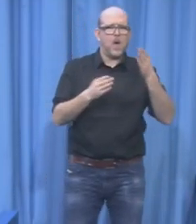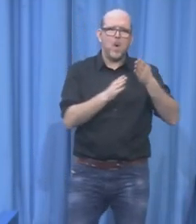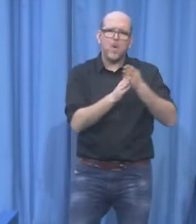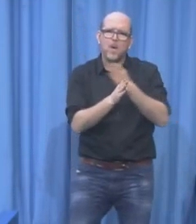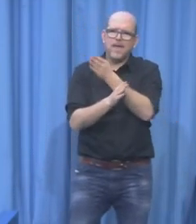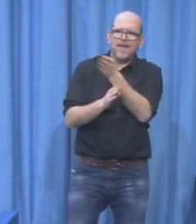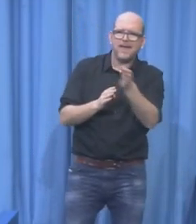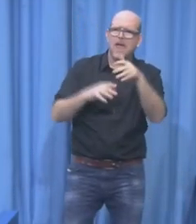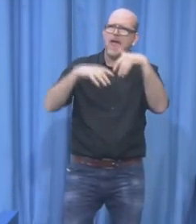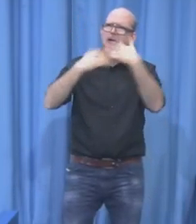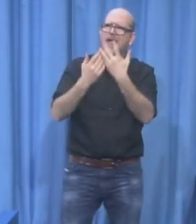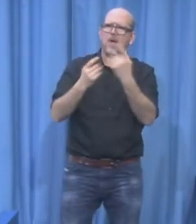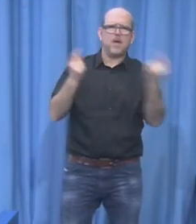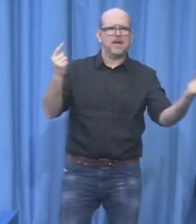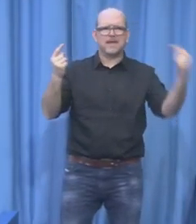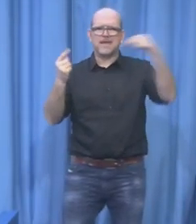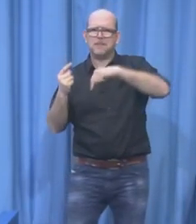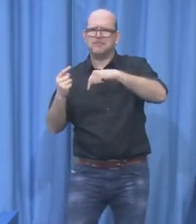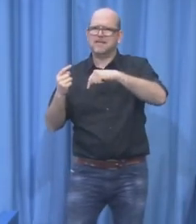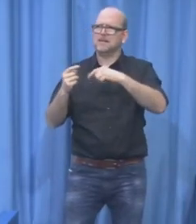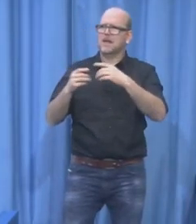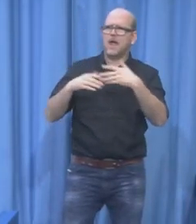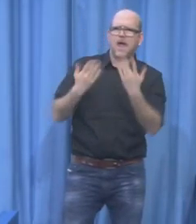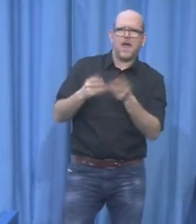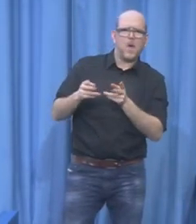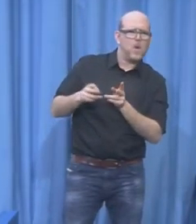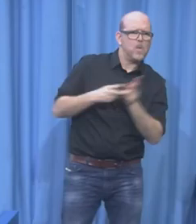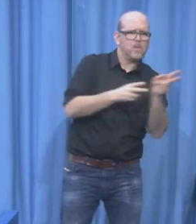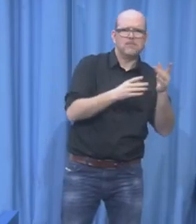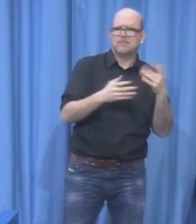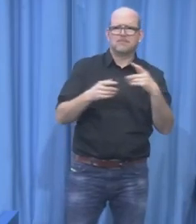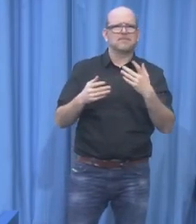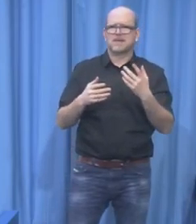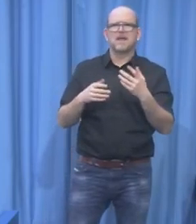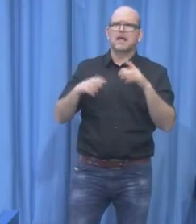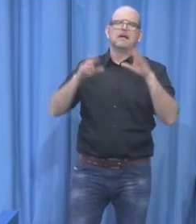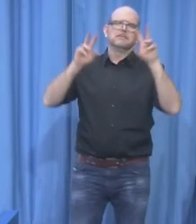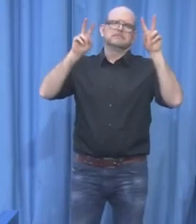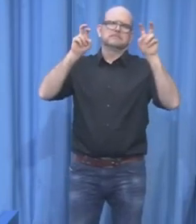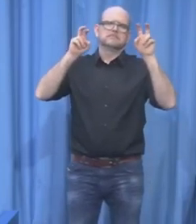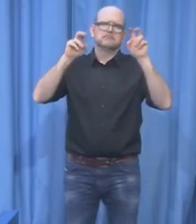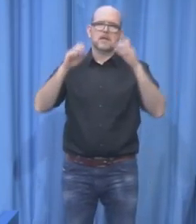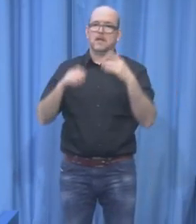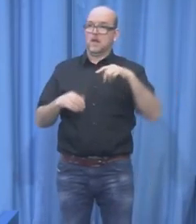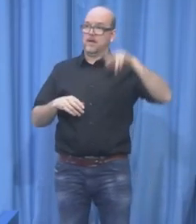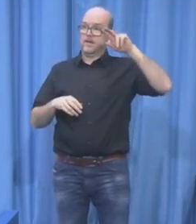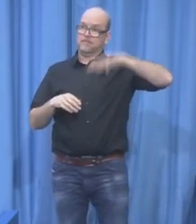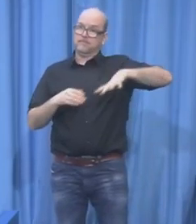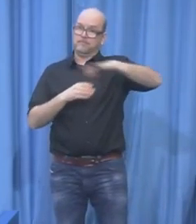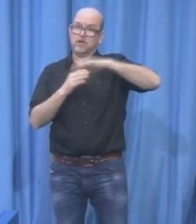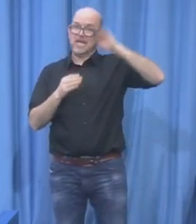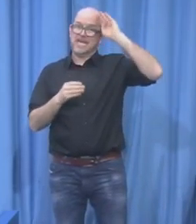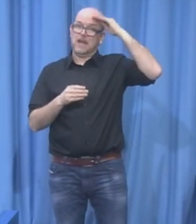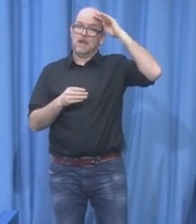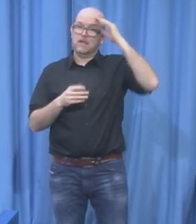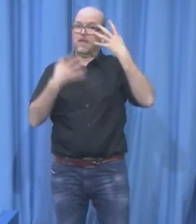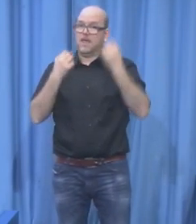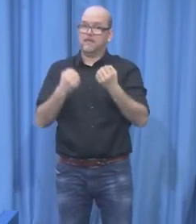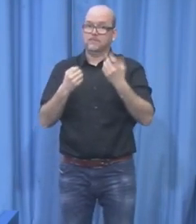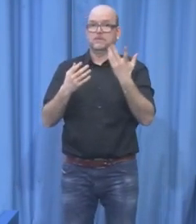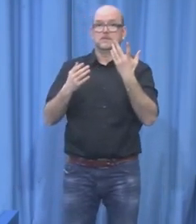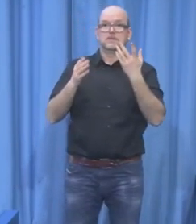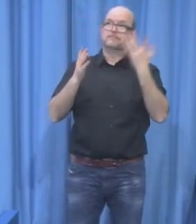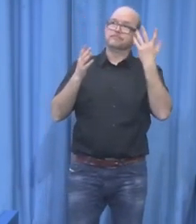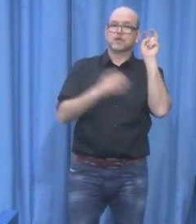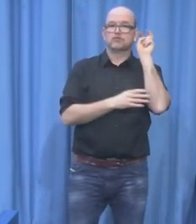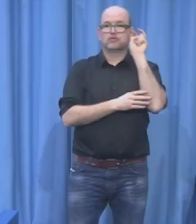have metro stations or underground or anything like that. So on day one, on the 1st of September, each intern has learnt